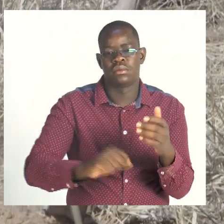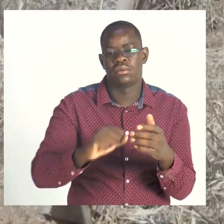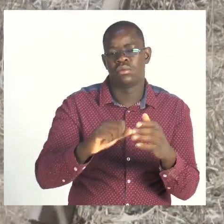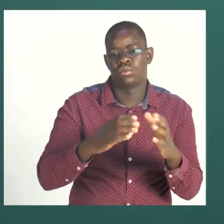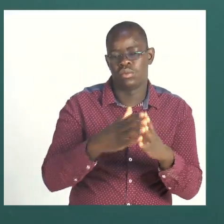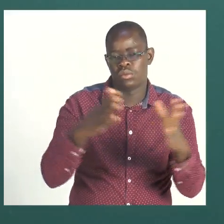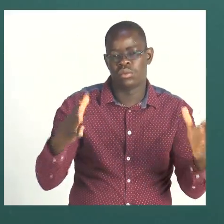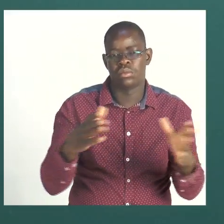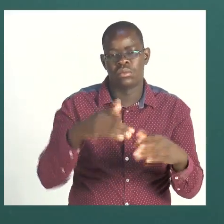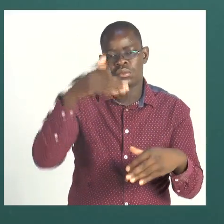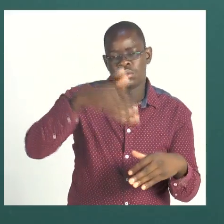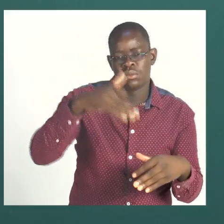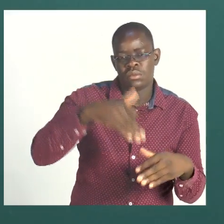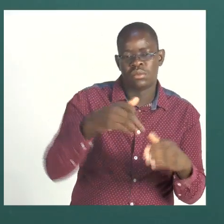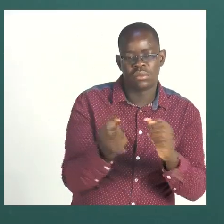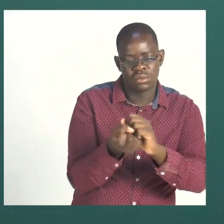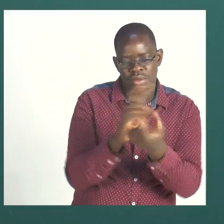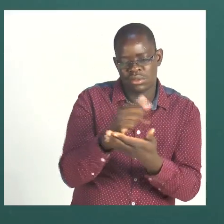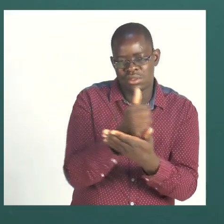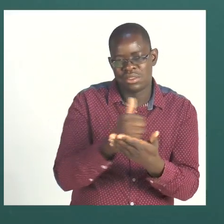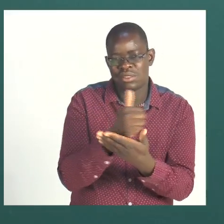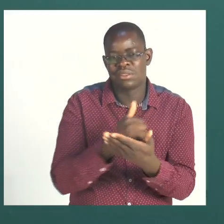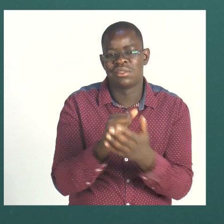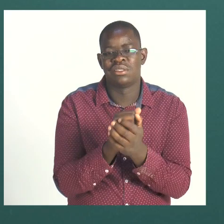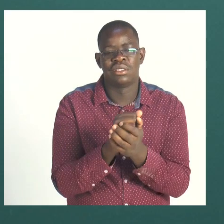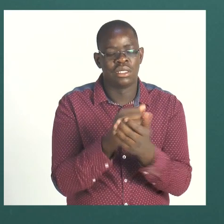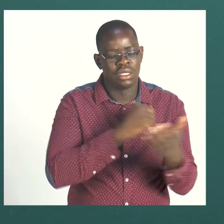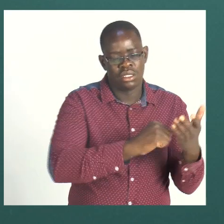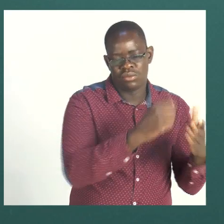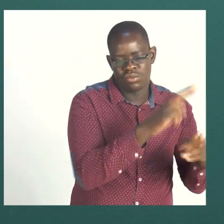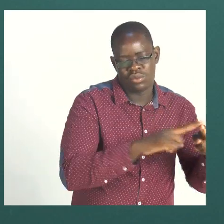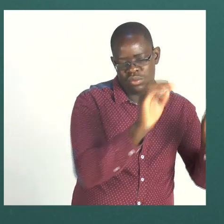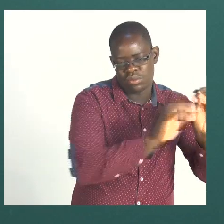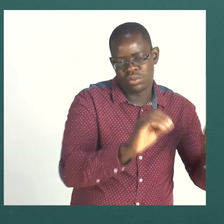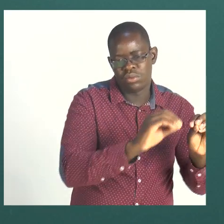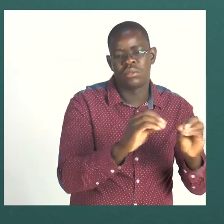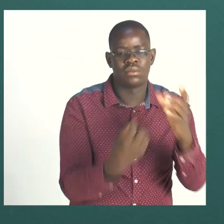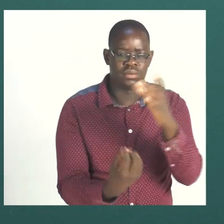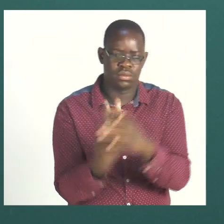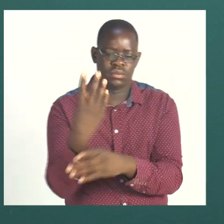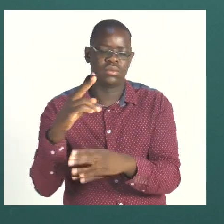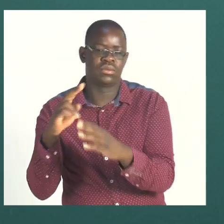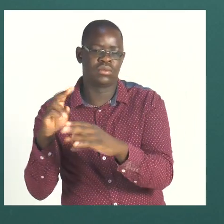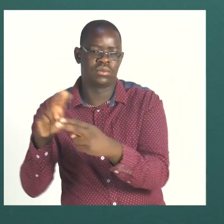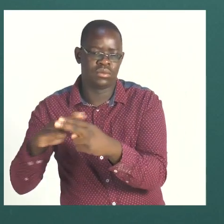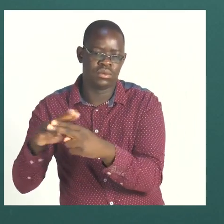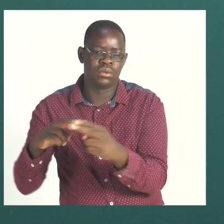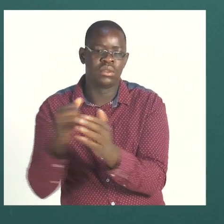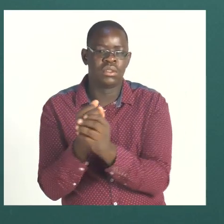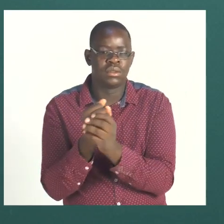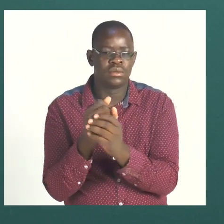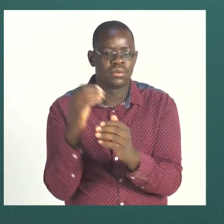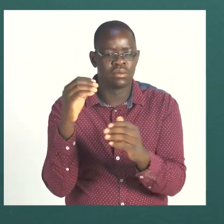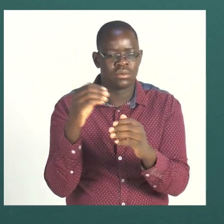land, in Namibia, land reclamation means to bring unproductive land into productive use. to